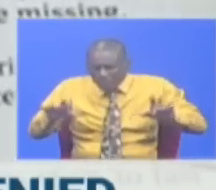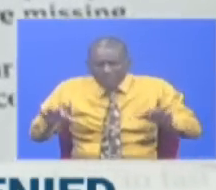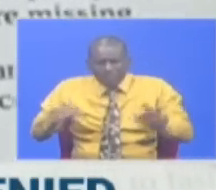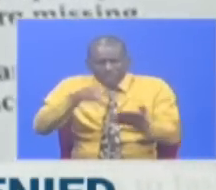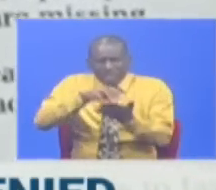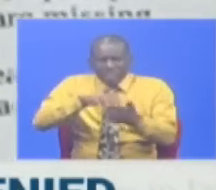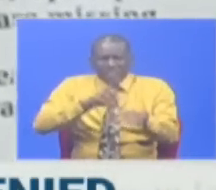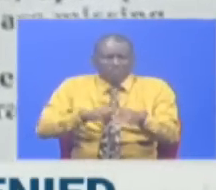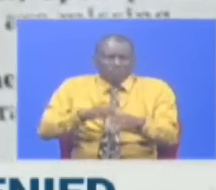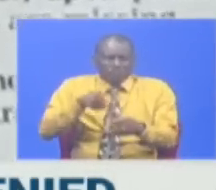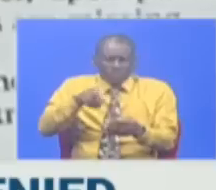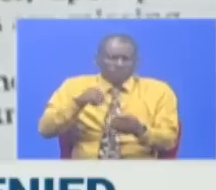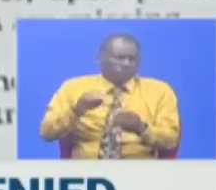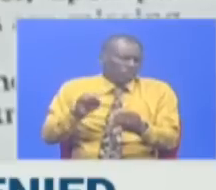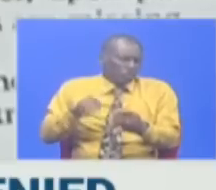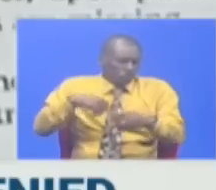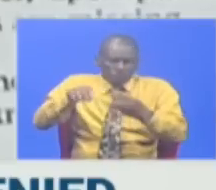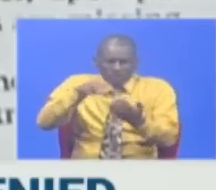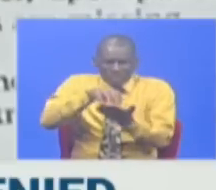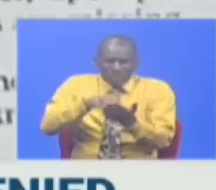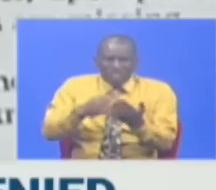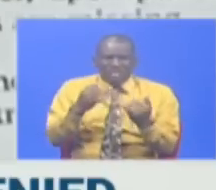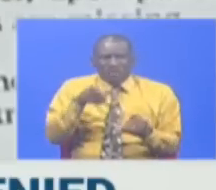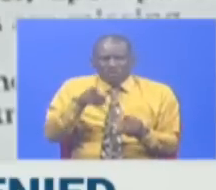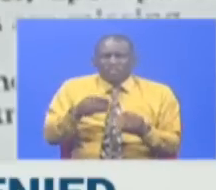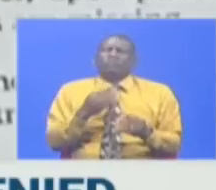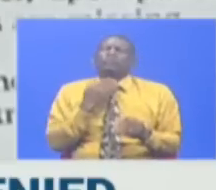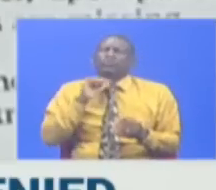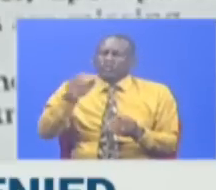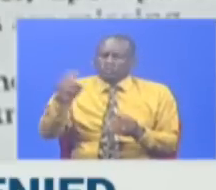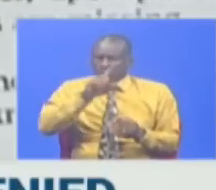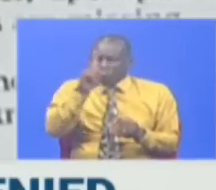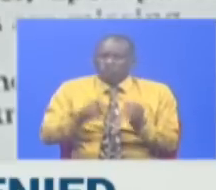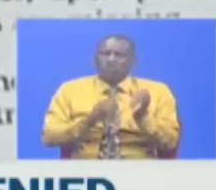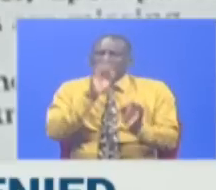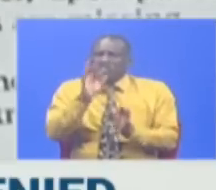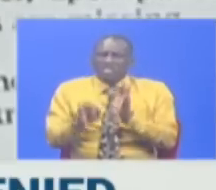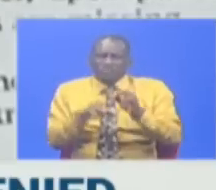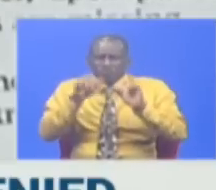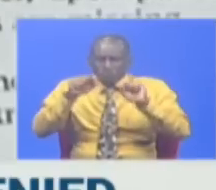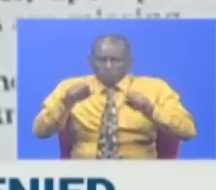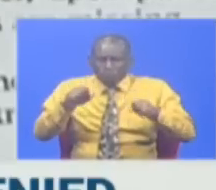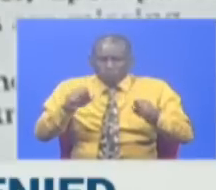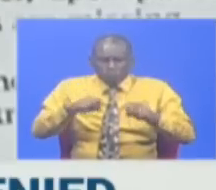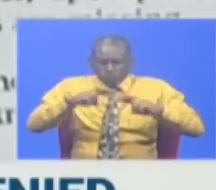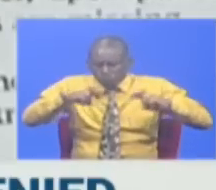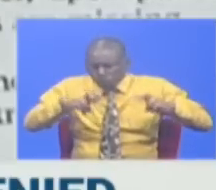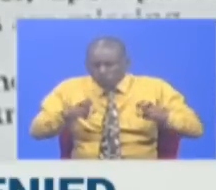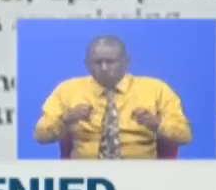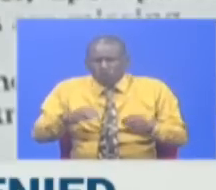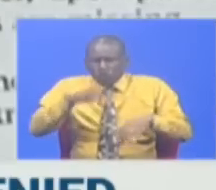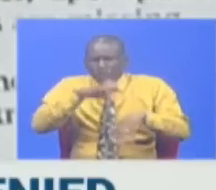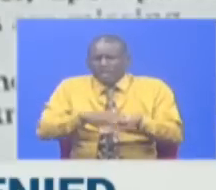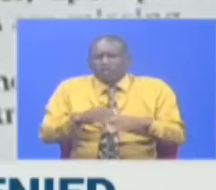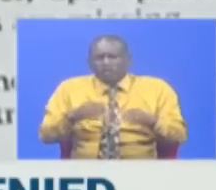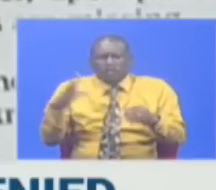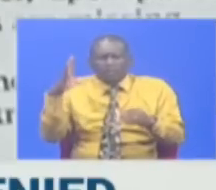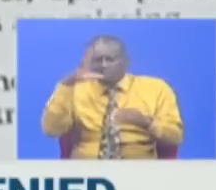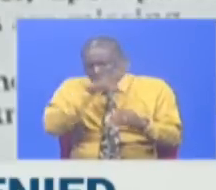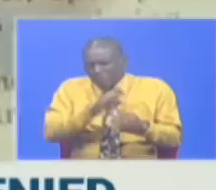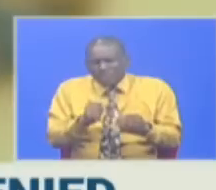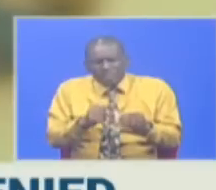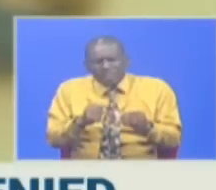this case, this therefore is to inquire from you whether you can be able to trace the missing proceedings from your